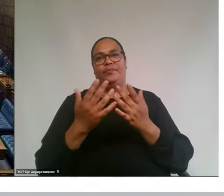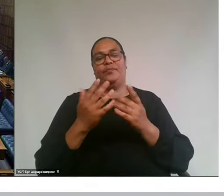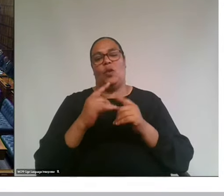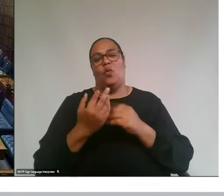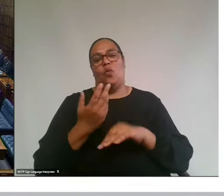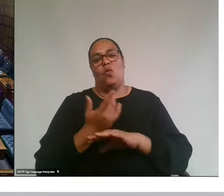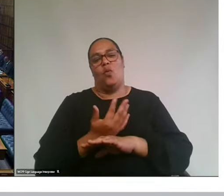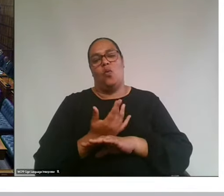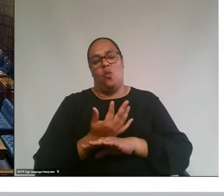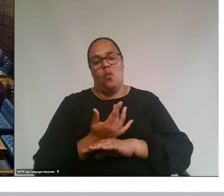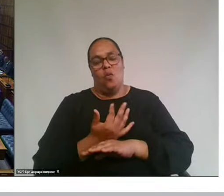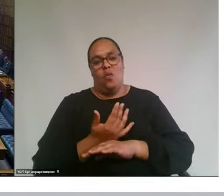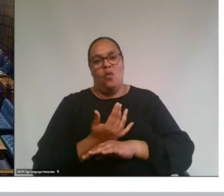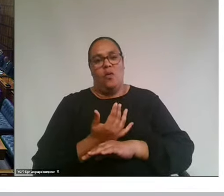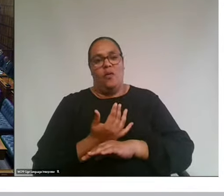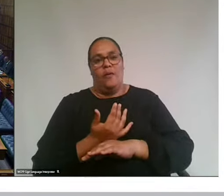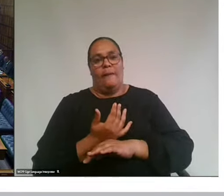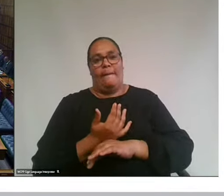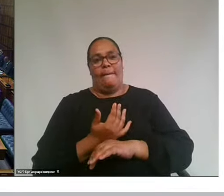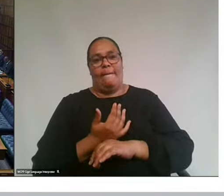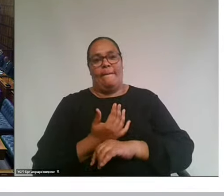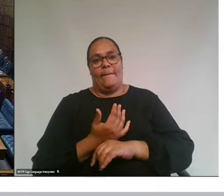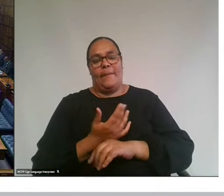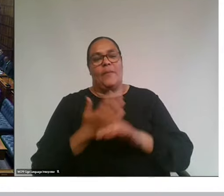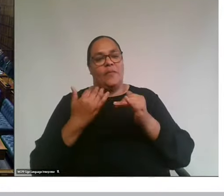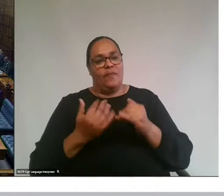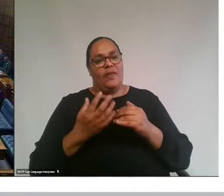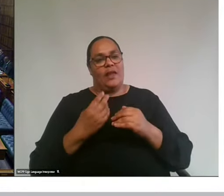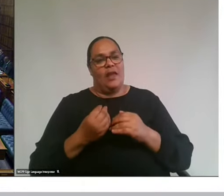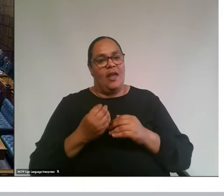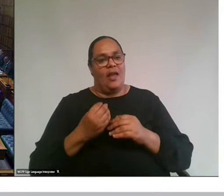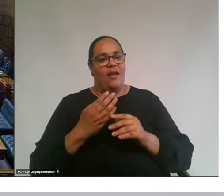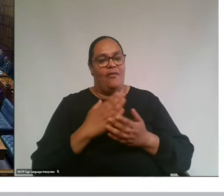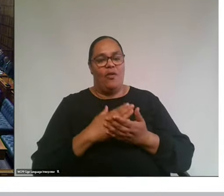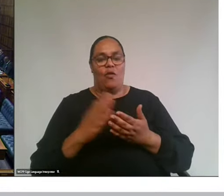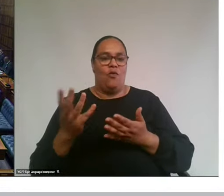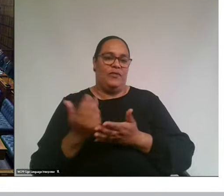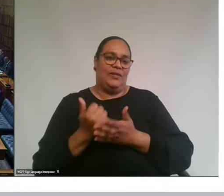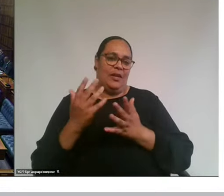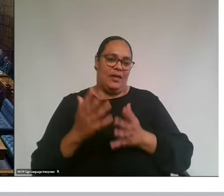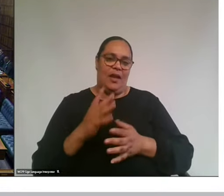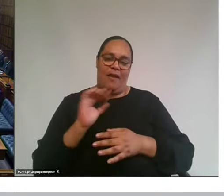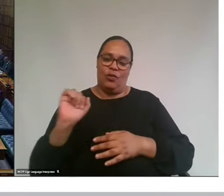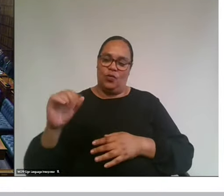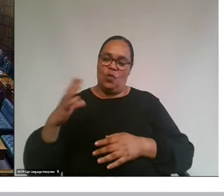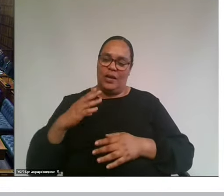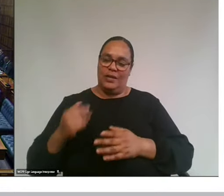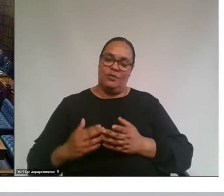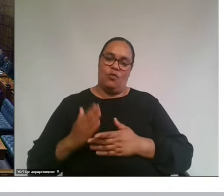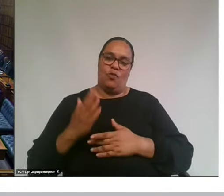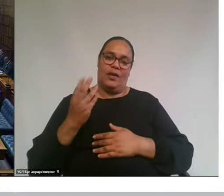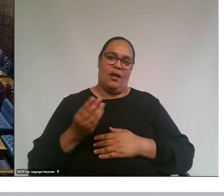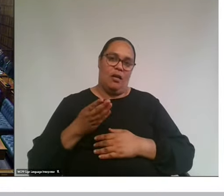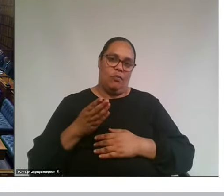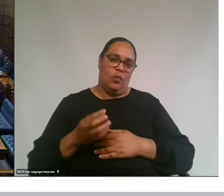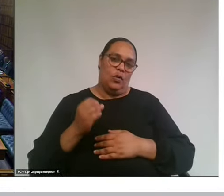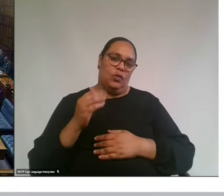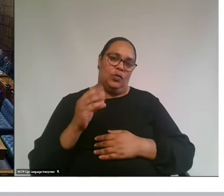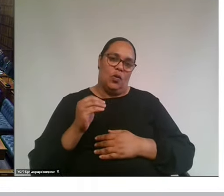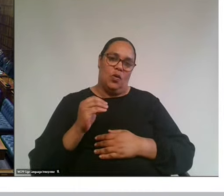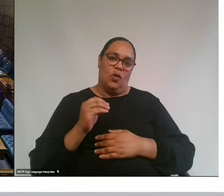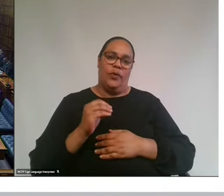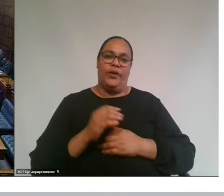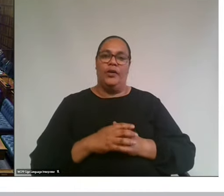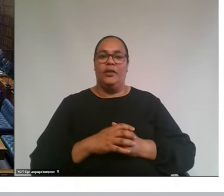coal um and now you have an offer so you have their customer right there so uh